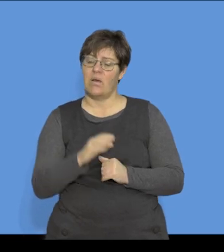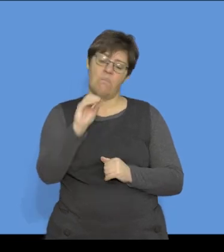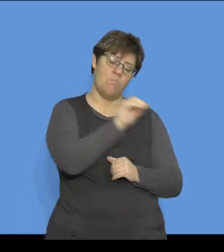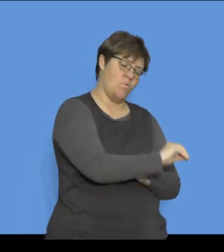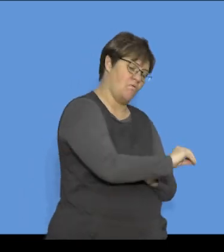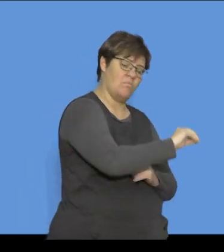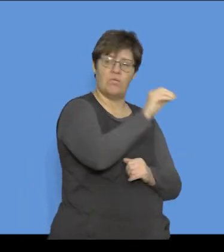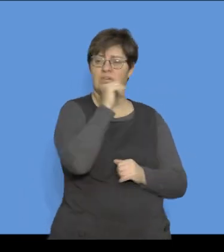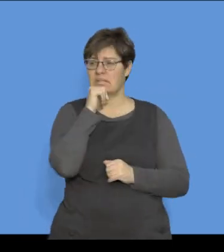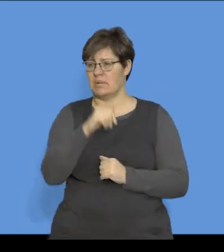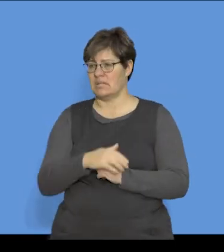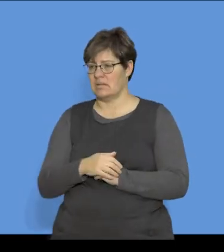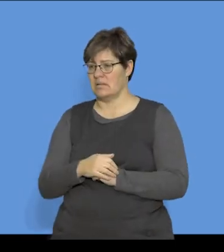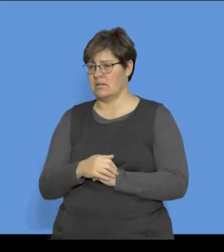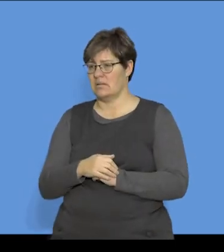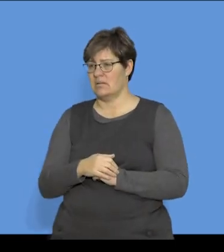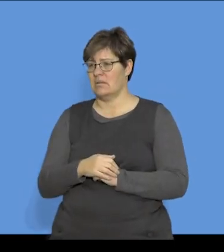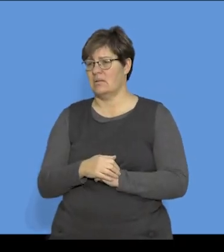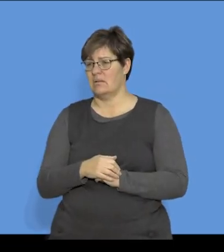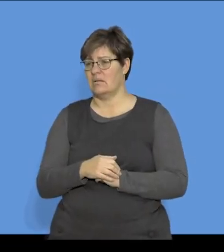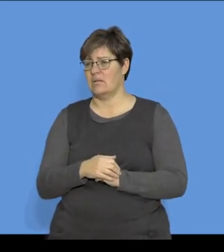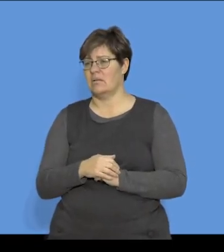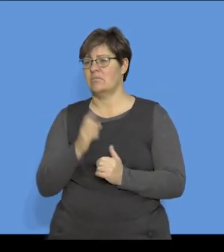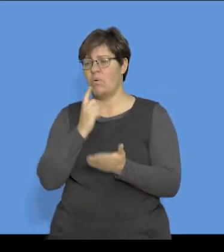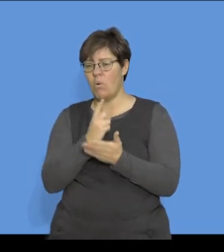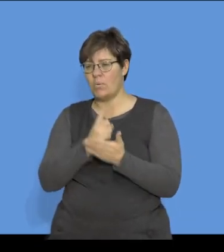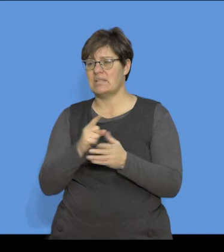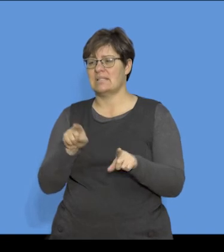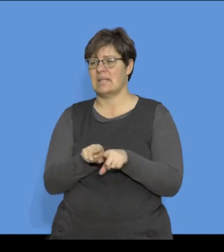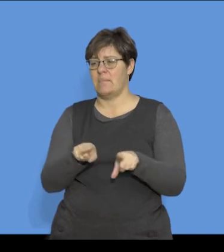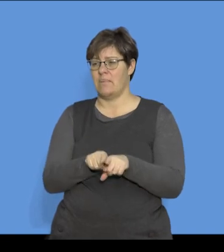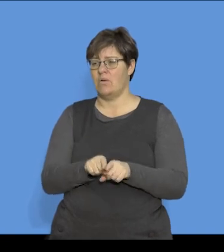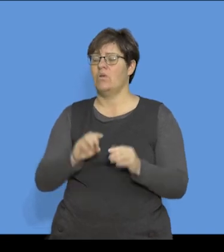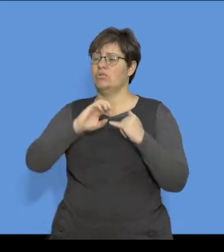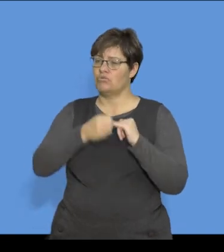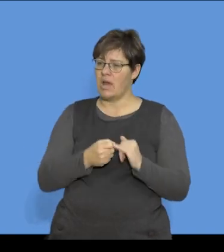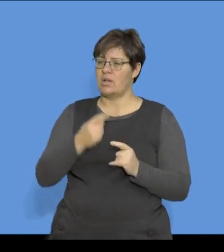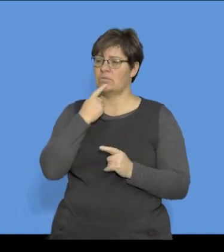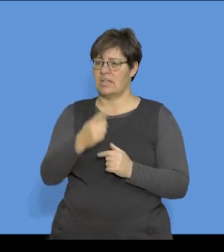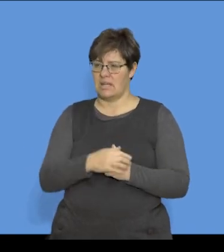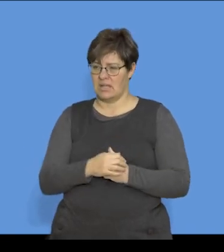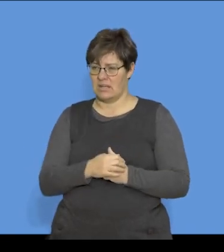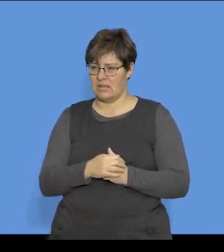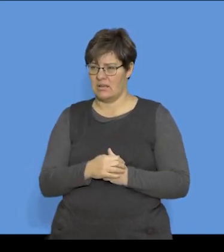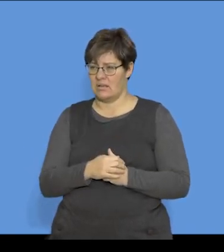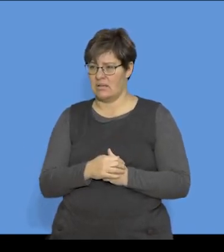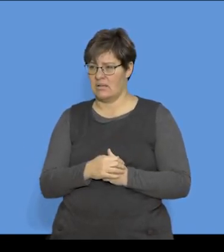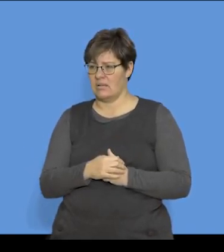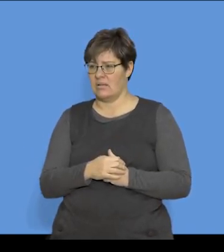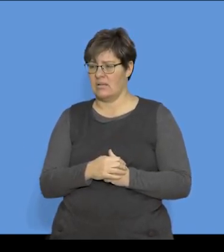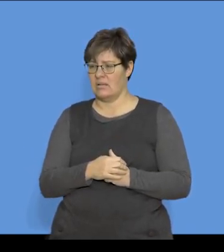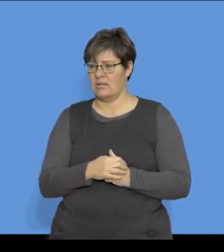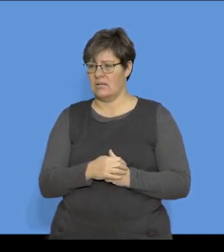all times, it will always be the very same thing that we are trying to say here in this triangle, right?